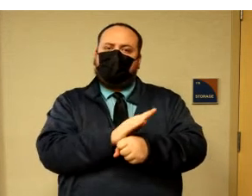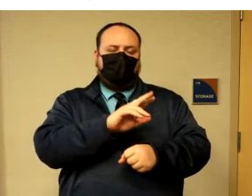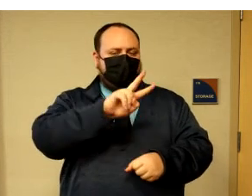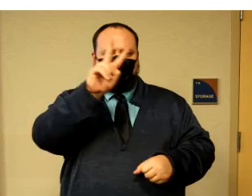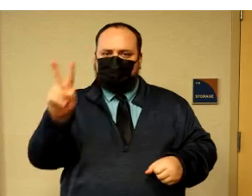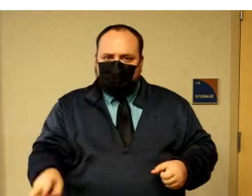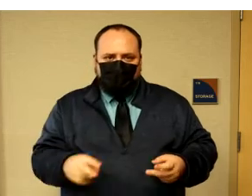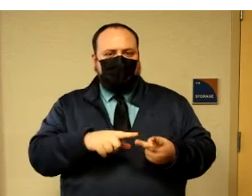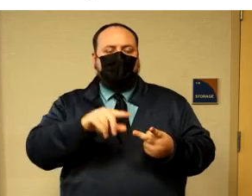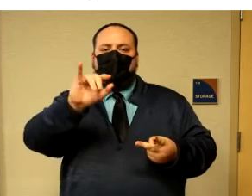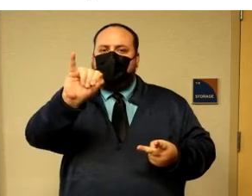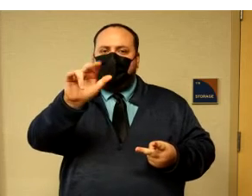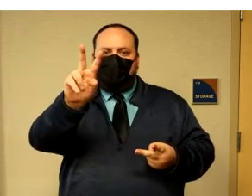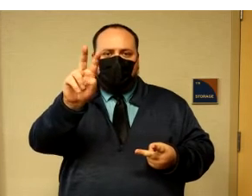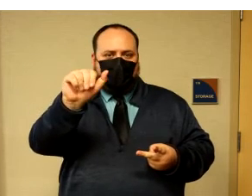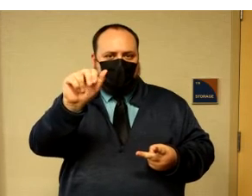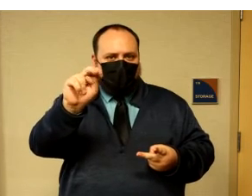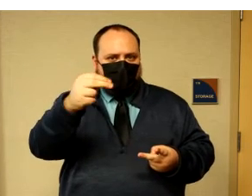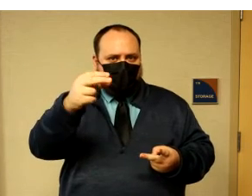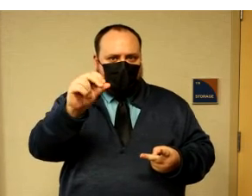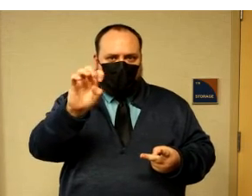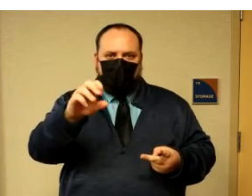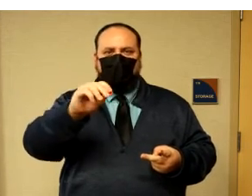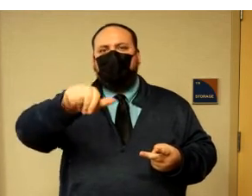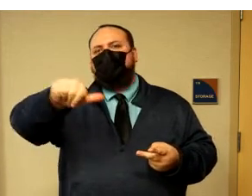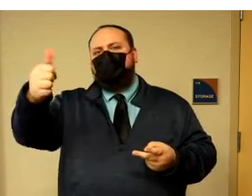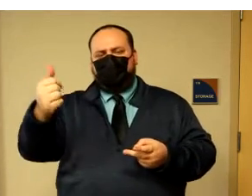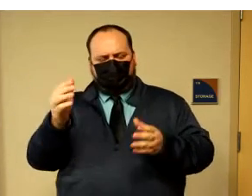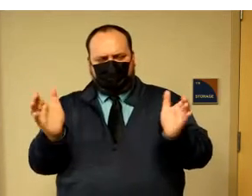Ivanhoe, and a little part of